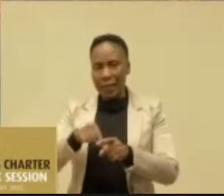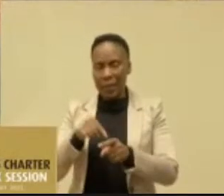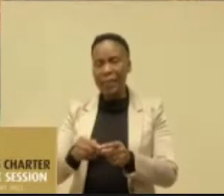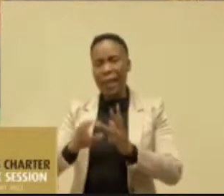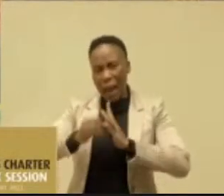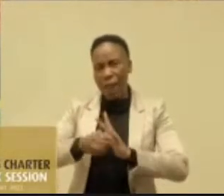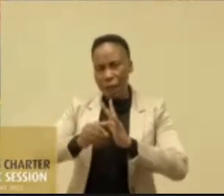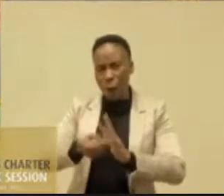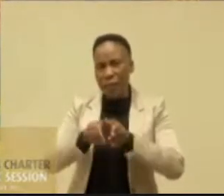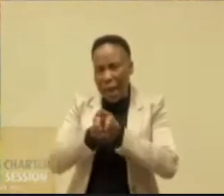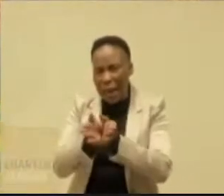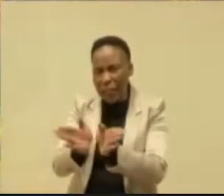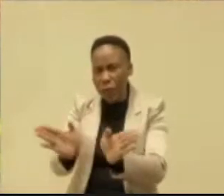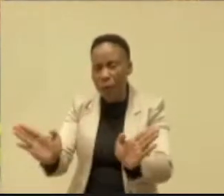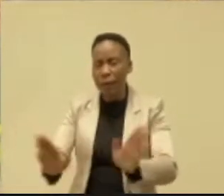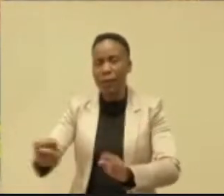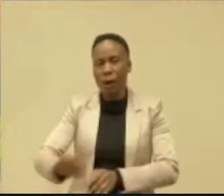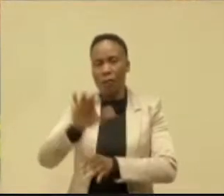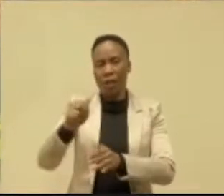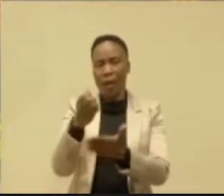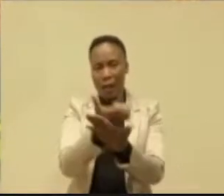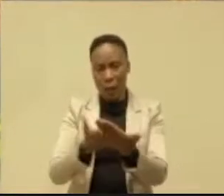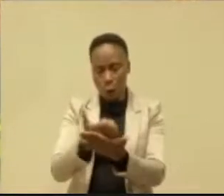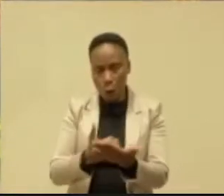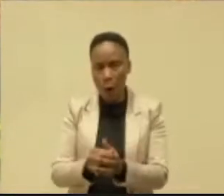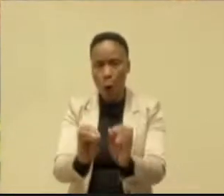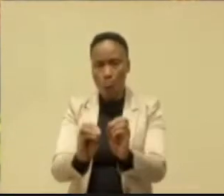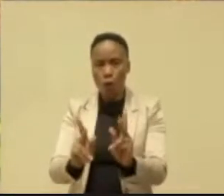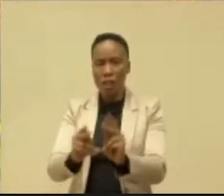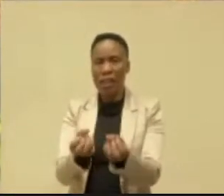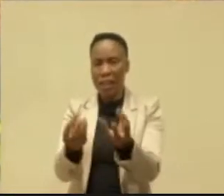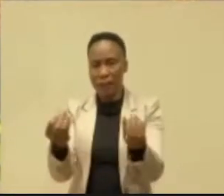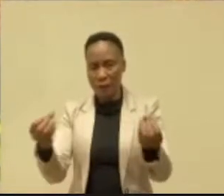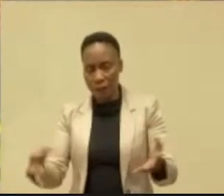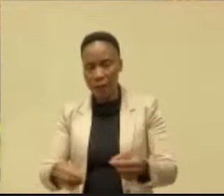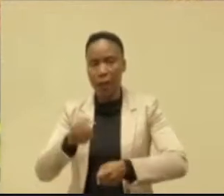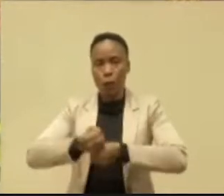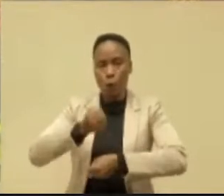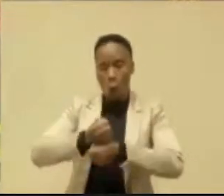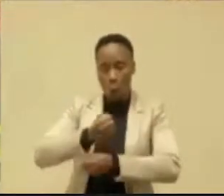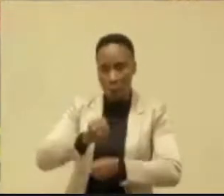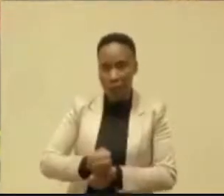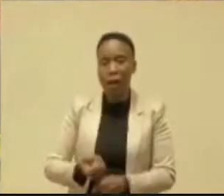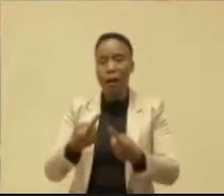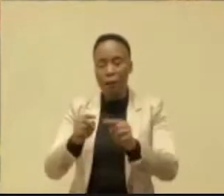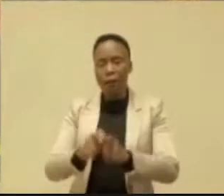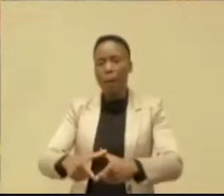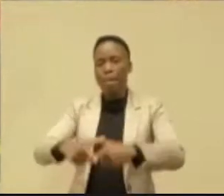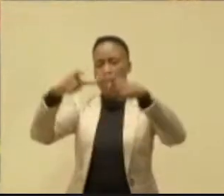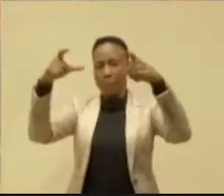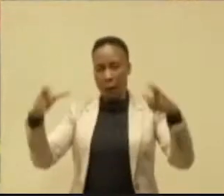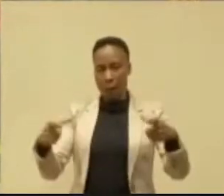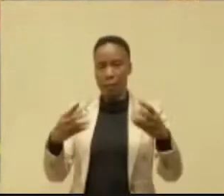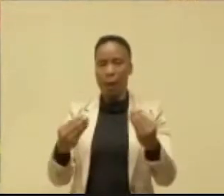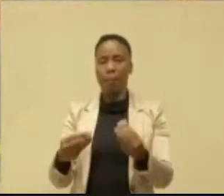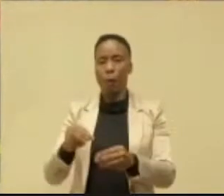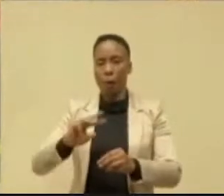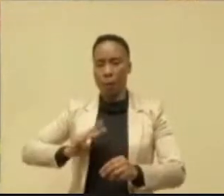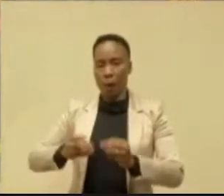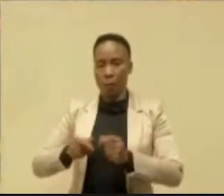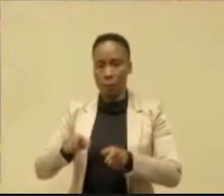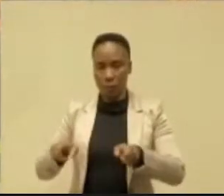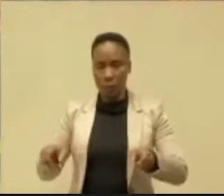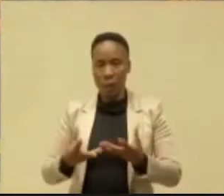expand the south african economy providing opportunities and jobs for a greater number of south africans